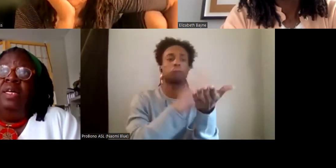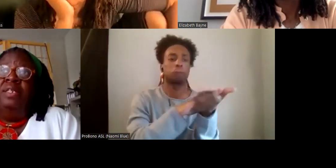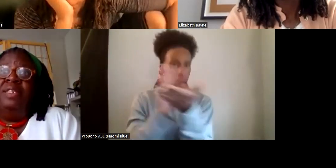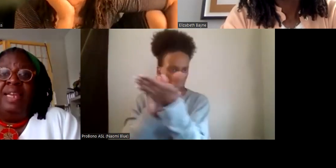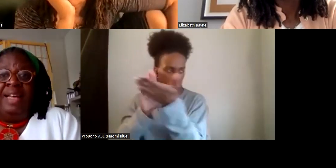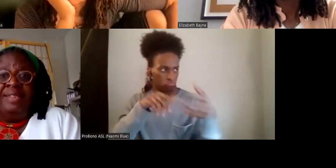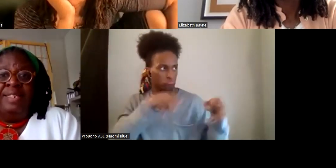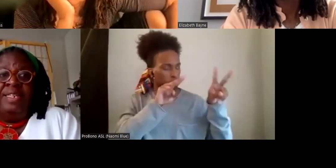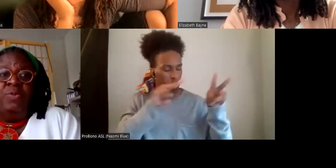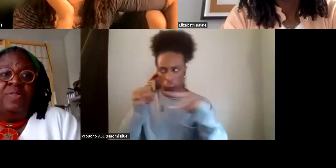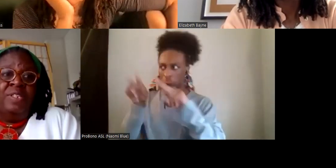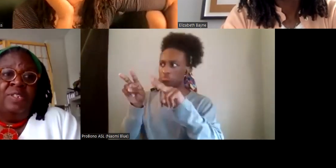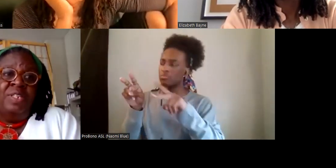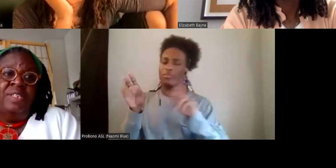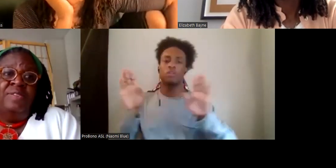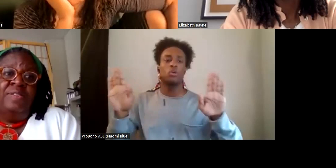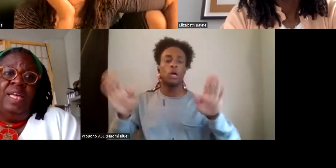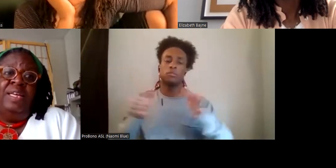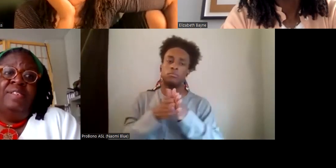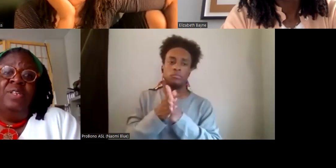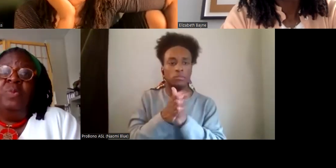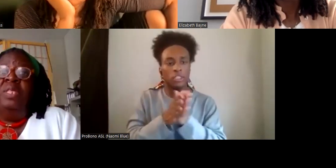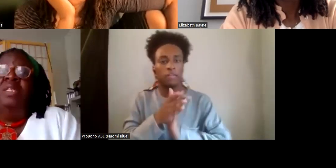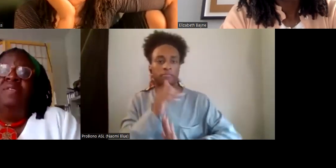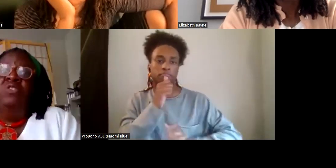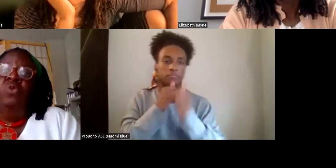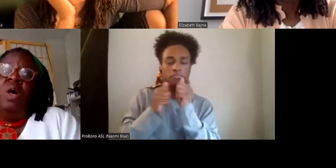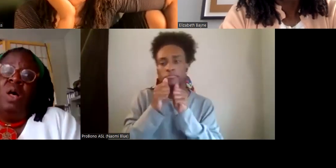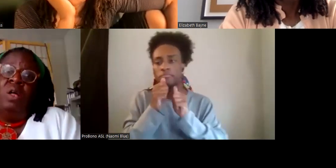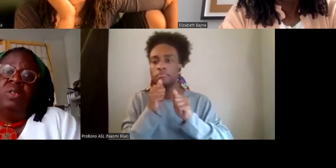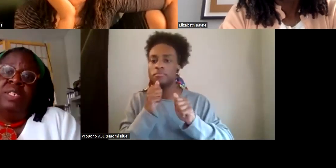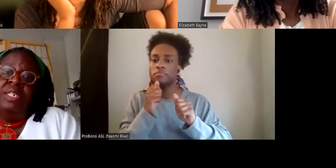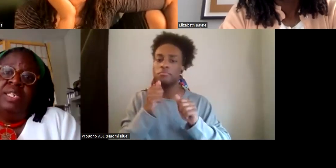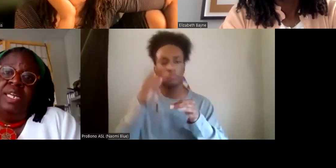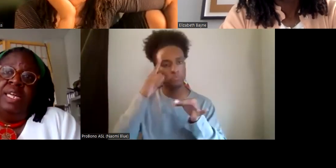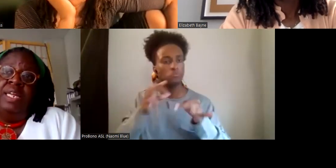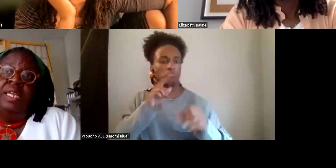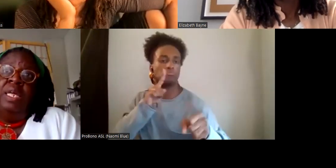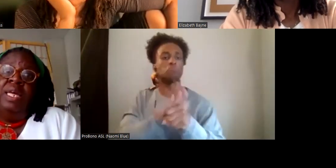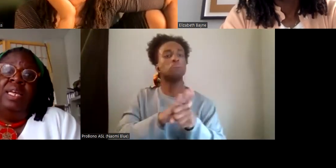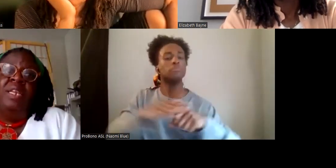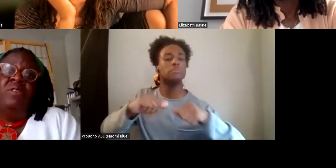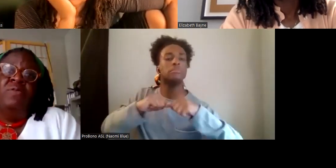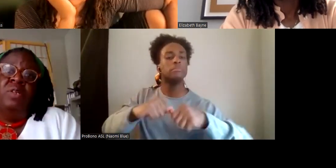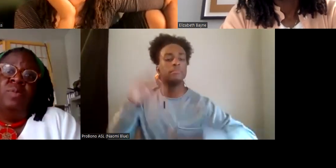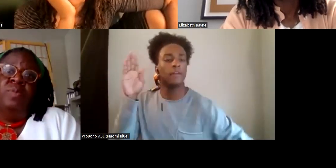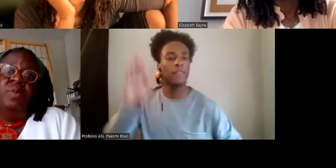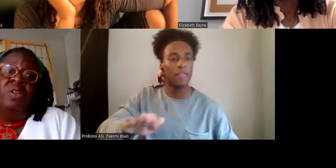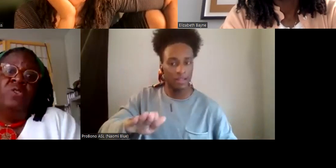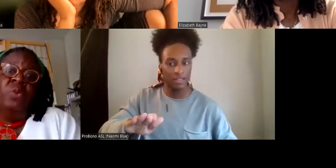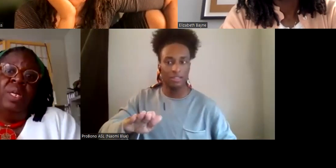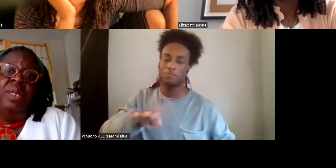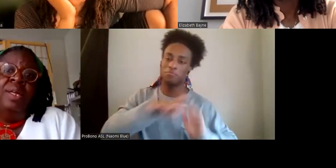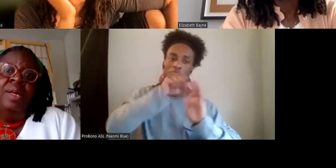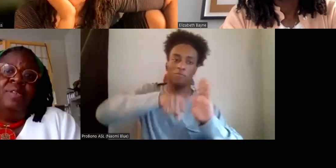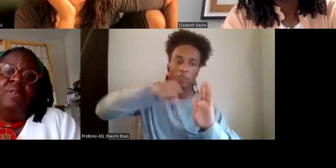the tenacity, resilience, and stick with itness that you all did in getting those films